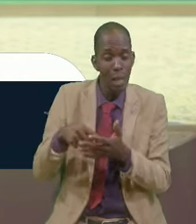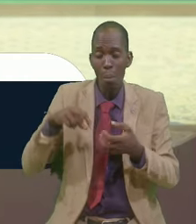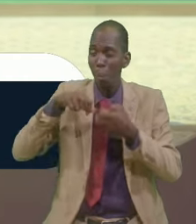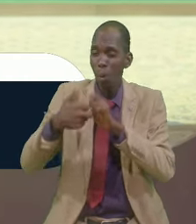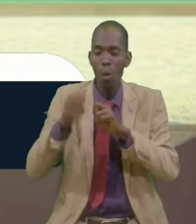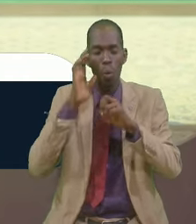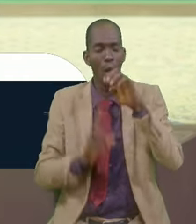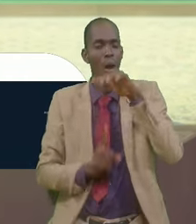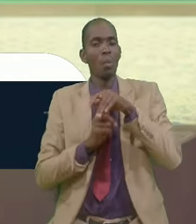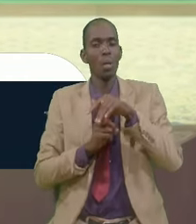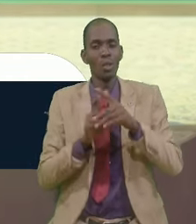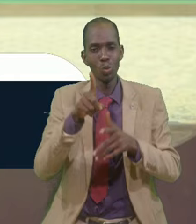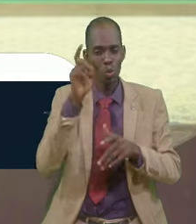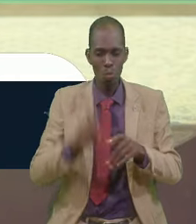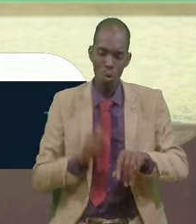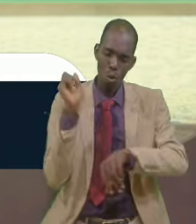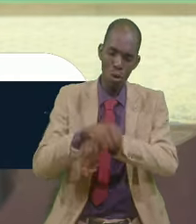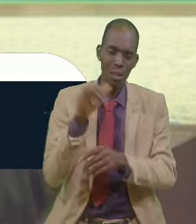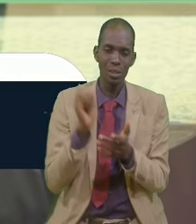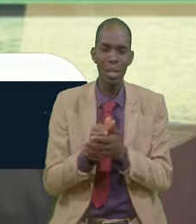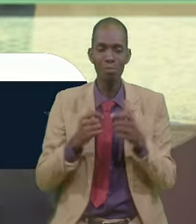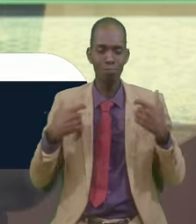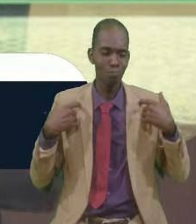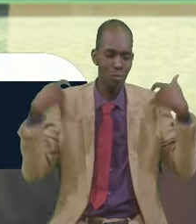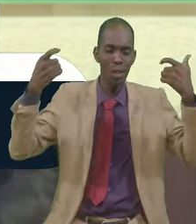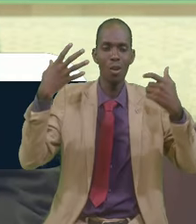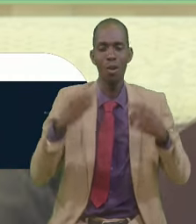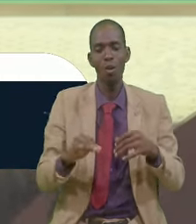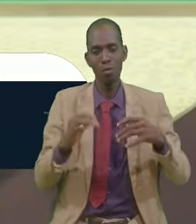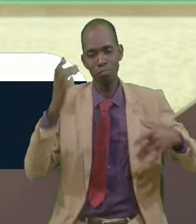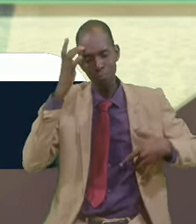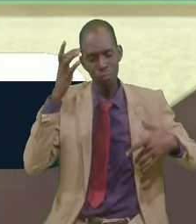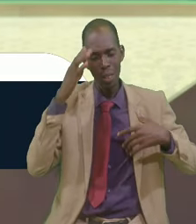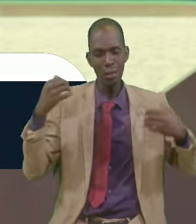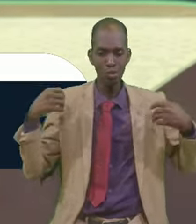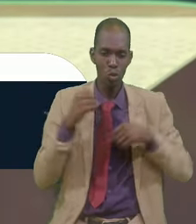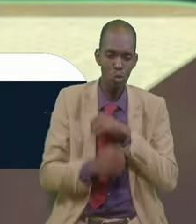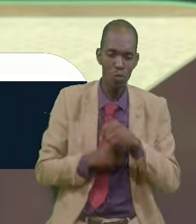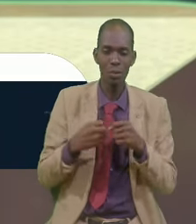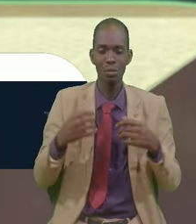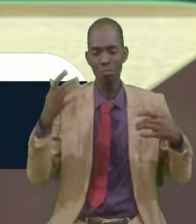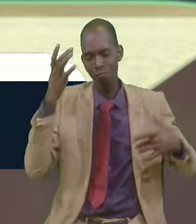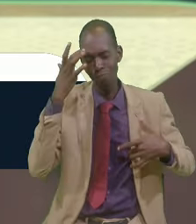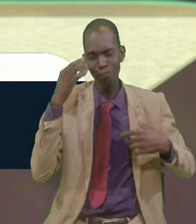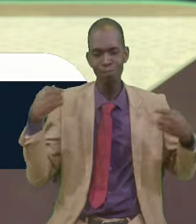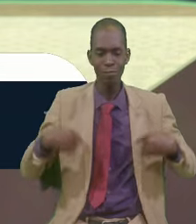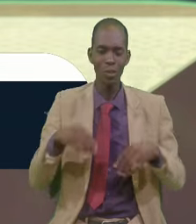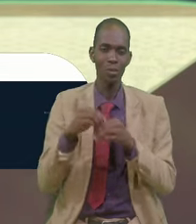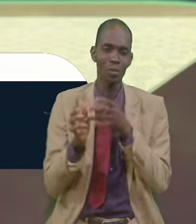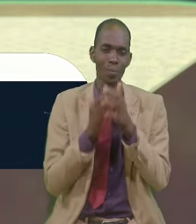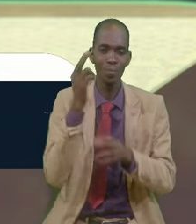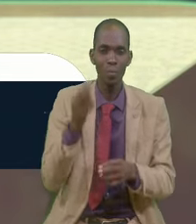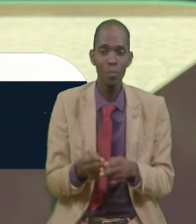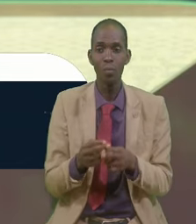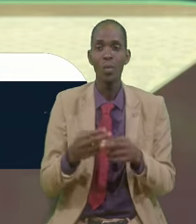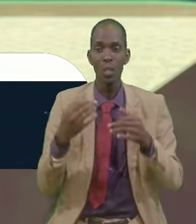come. You conquer the giant tonight. Look at chapter 5 of John. John chapter 5, the